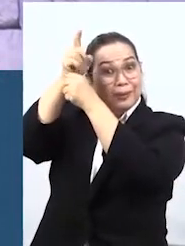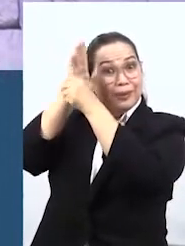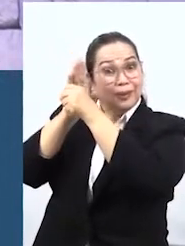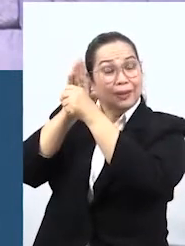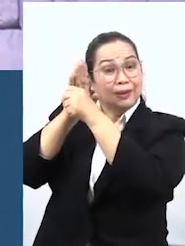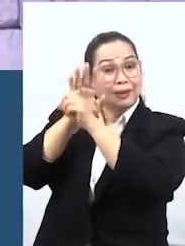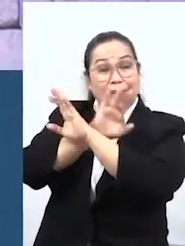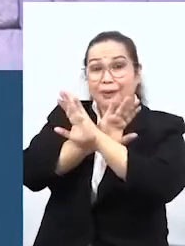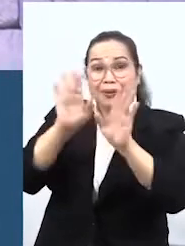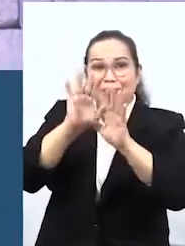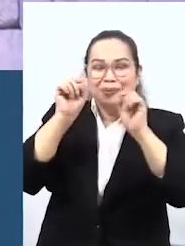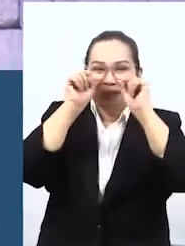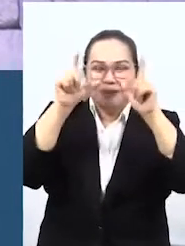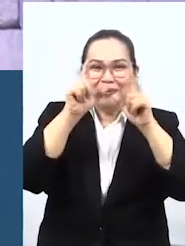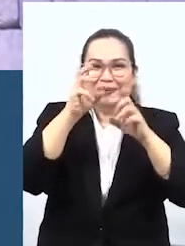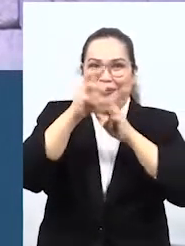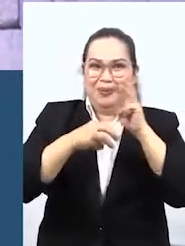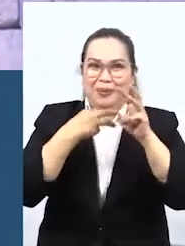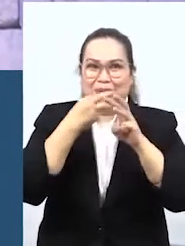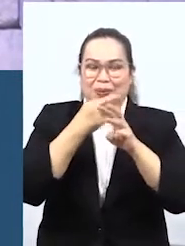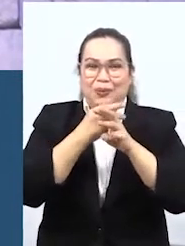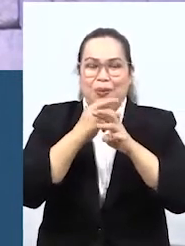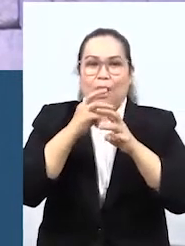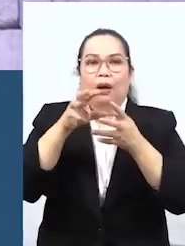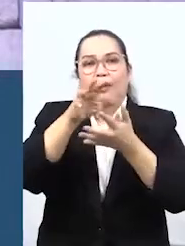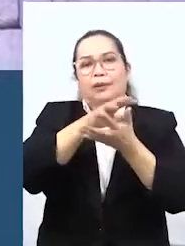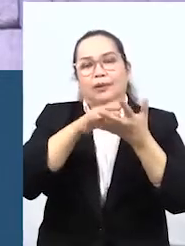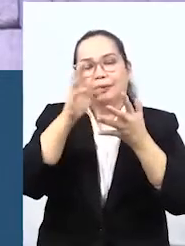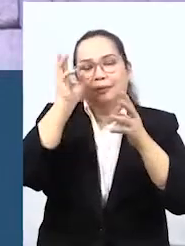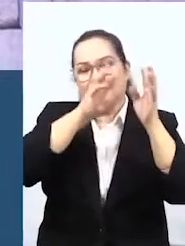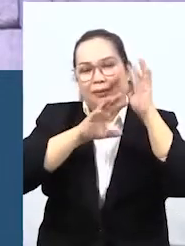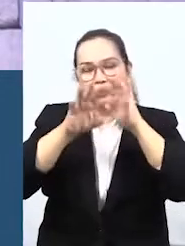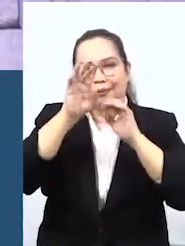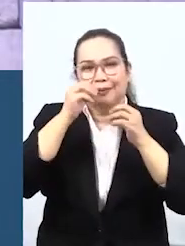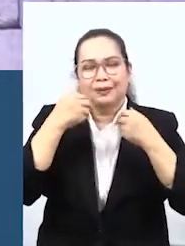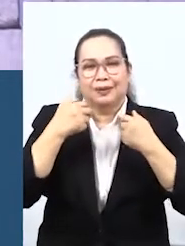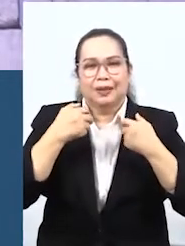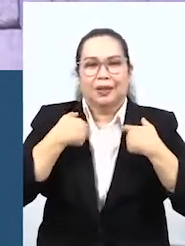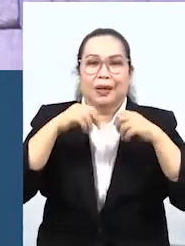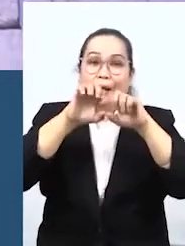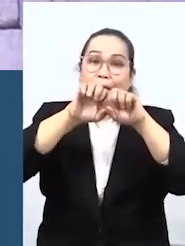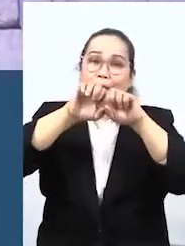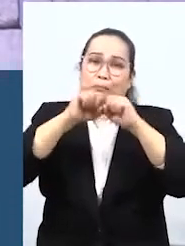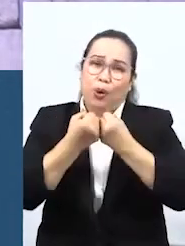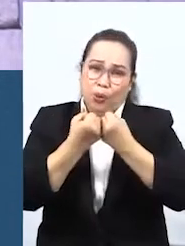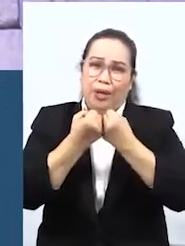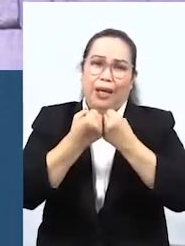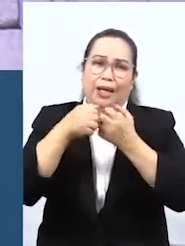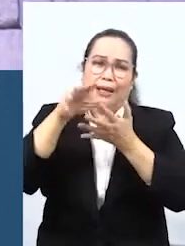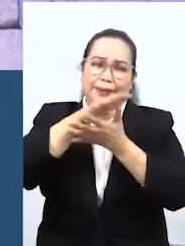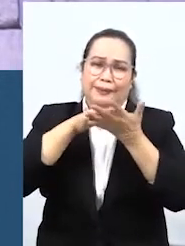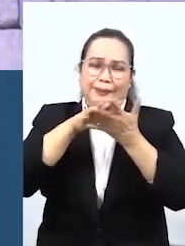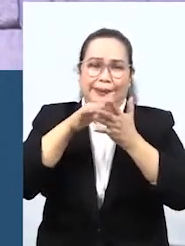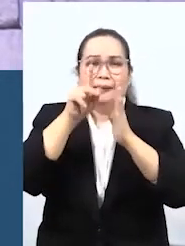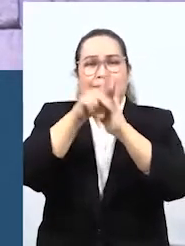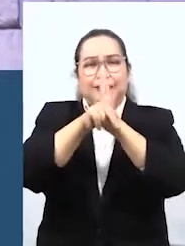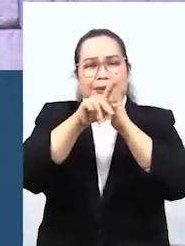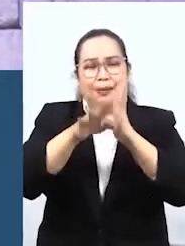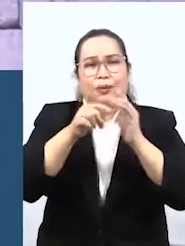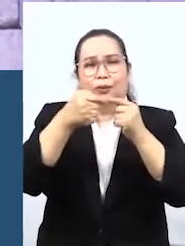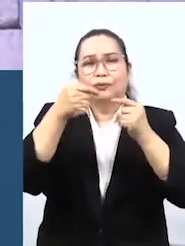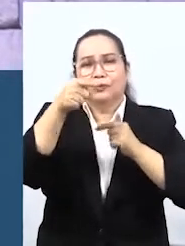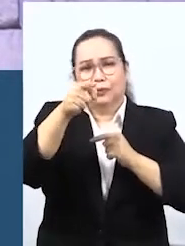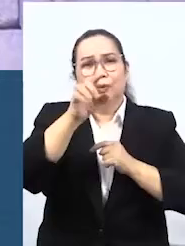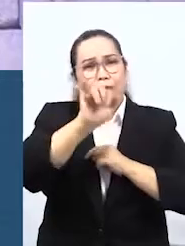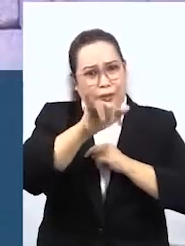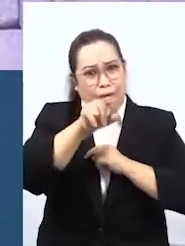don't be surprised that the world is in a mess we live in a fallen broken World Of course crime will be committed against you